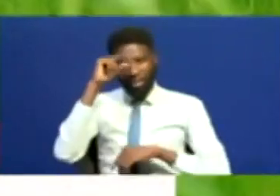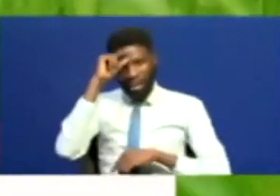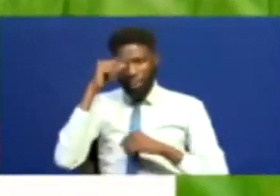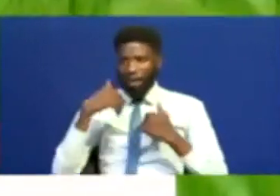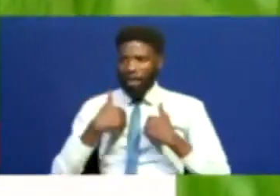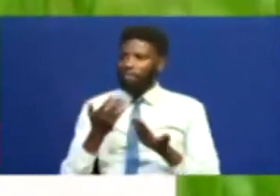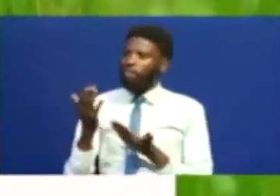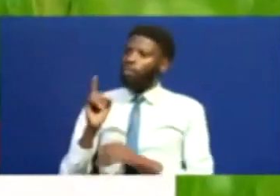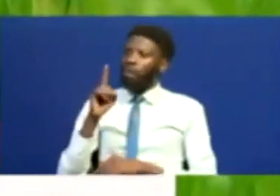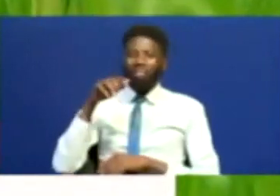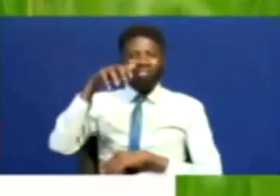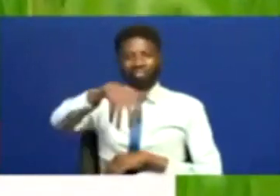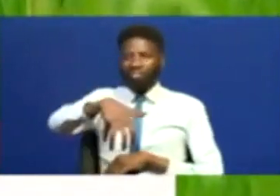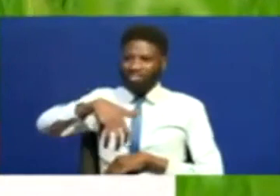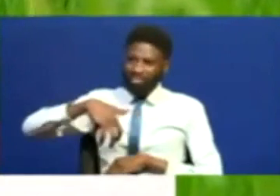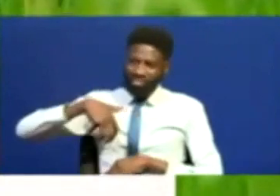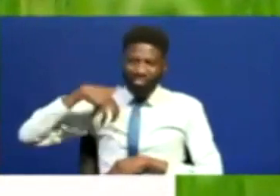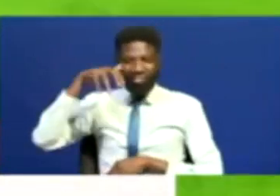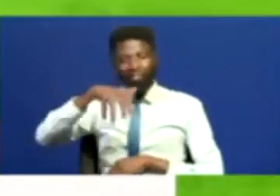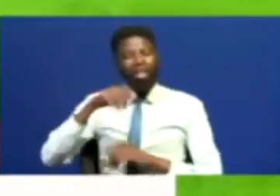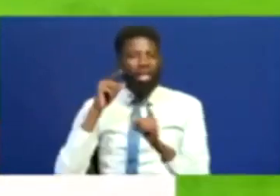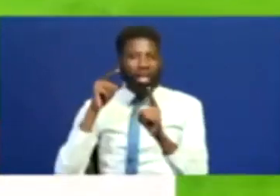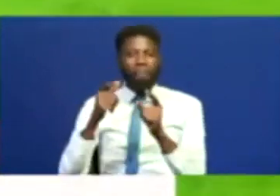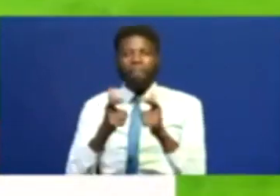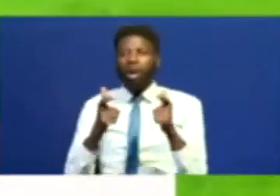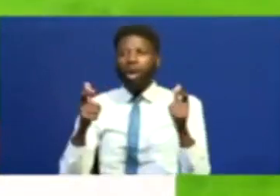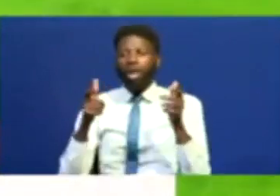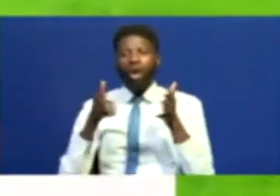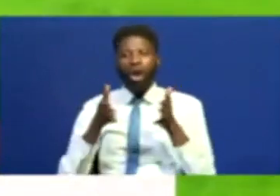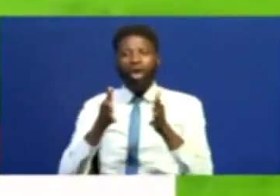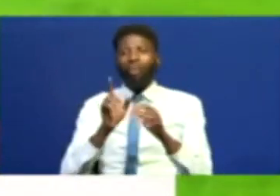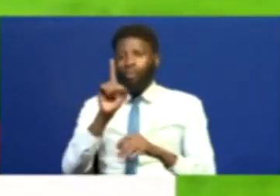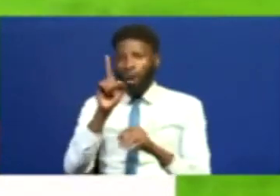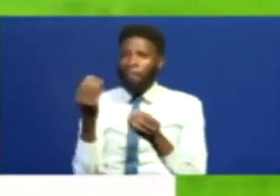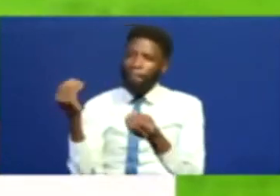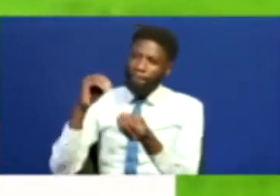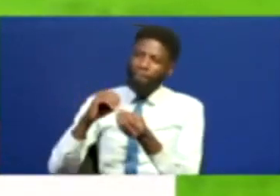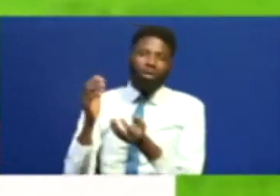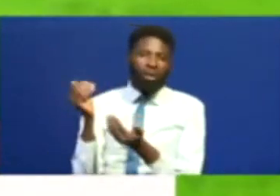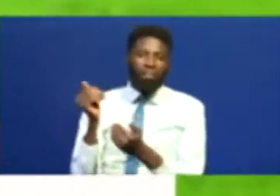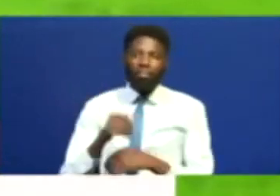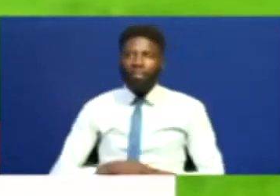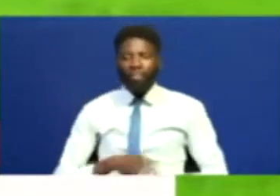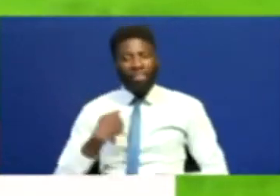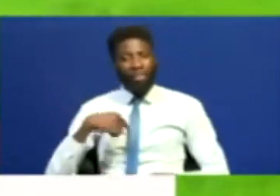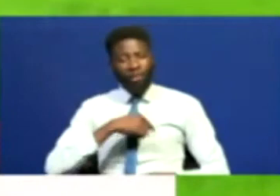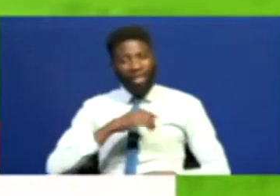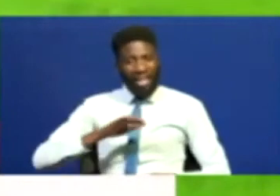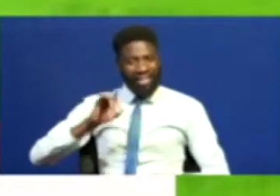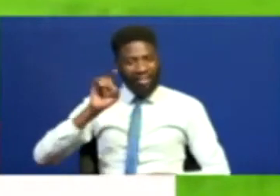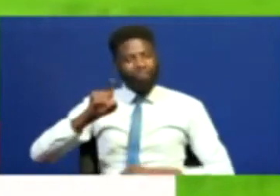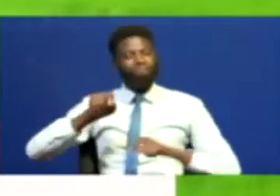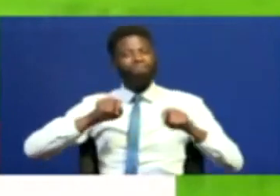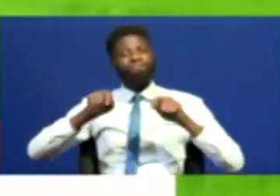excavator to expand the canals and one more is on the way. And this area, unless we put up mitigation measure,